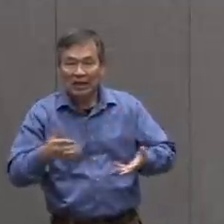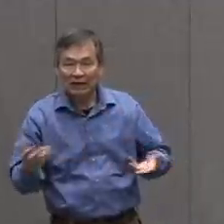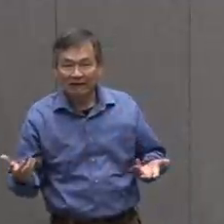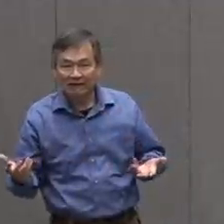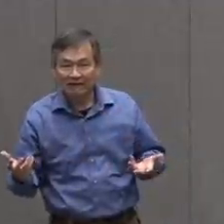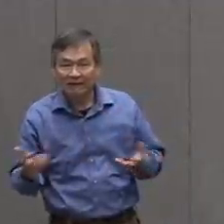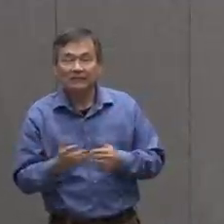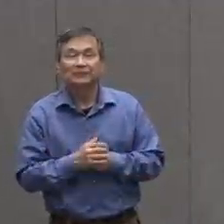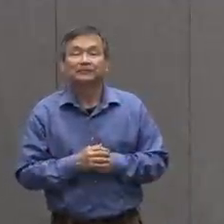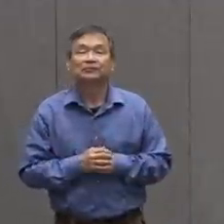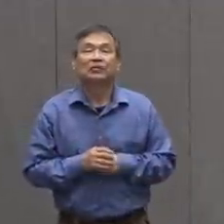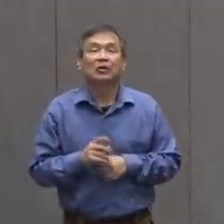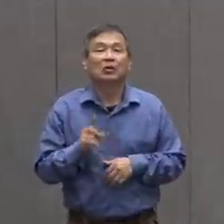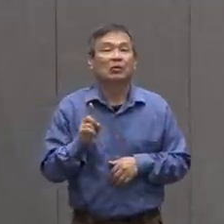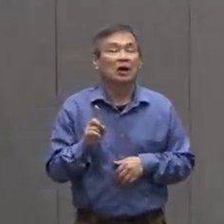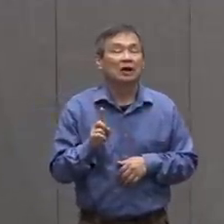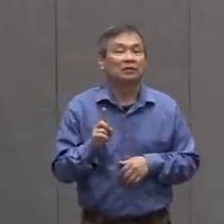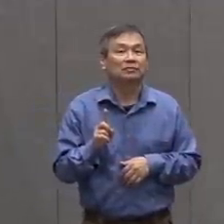left?